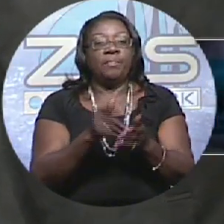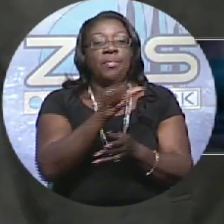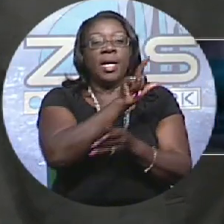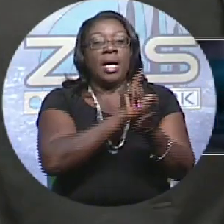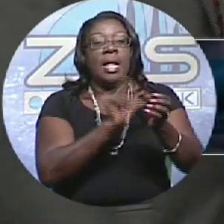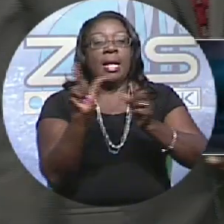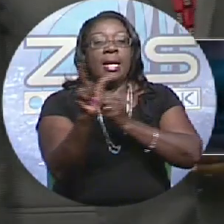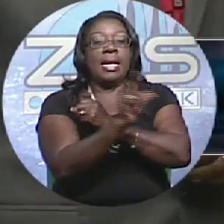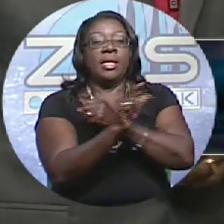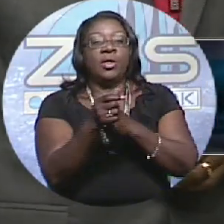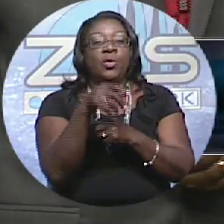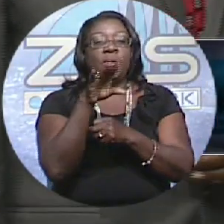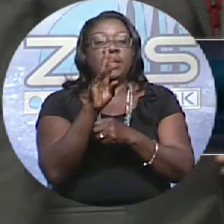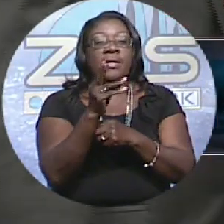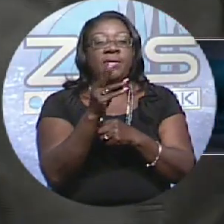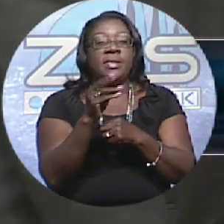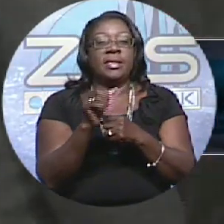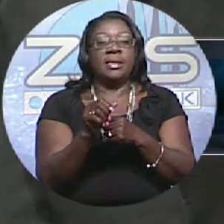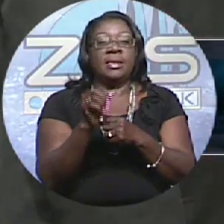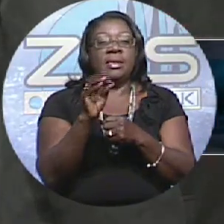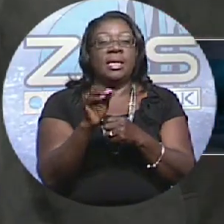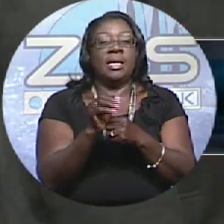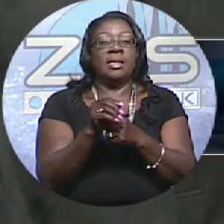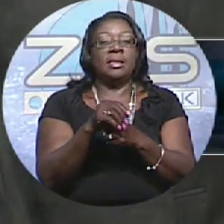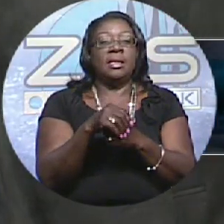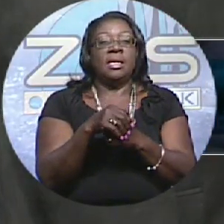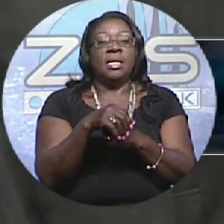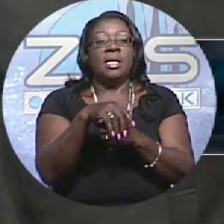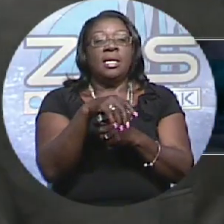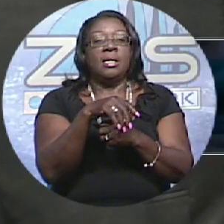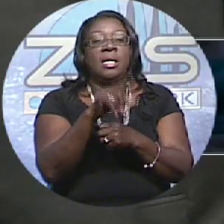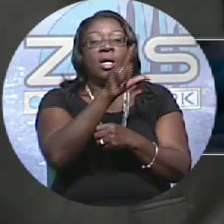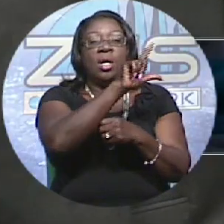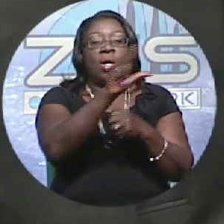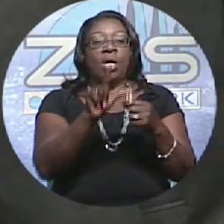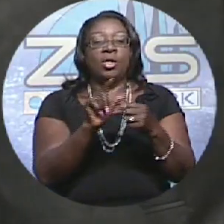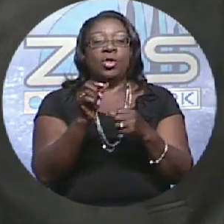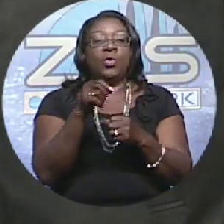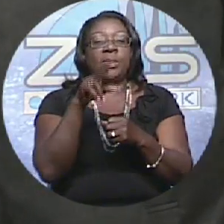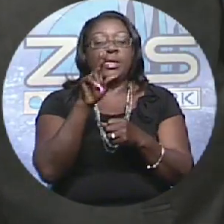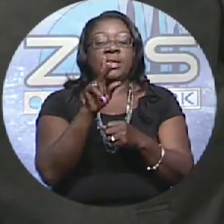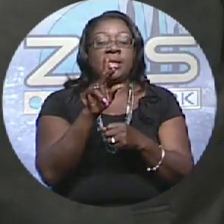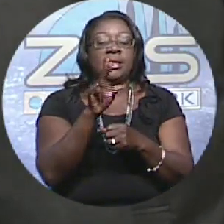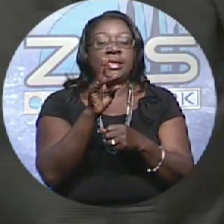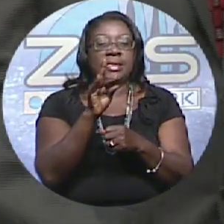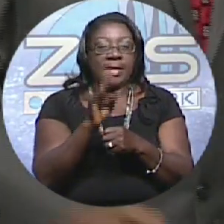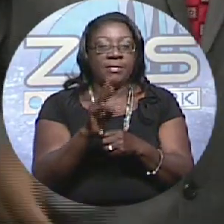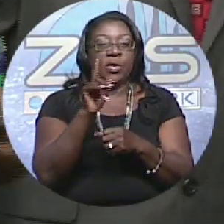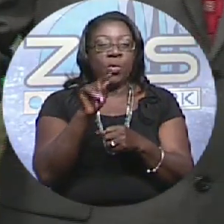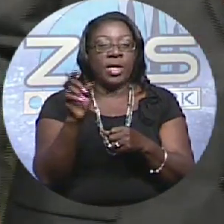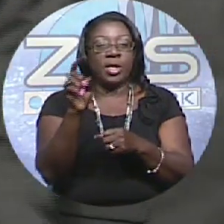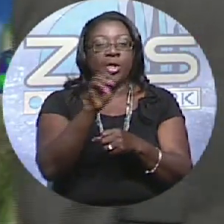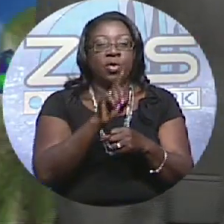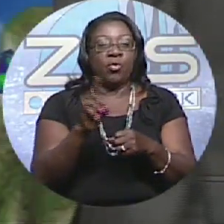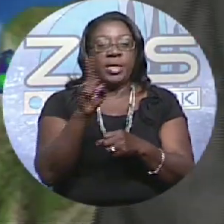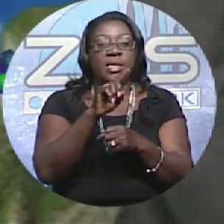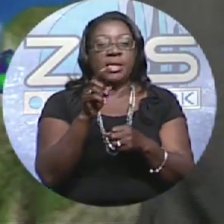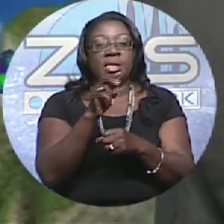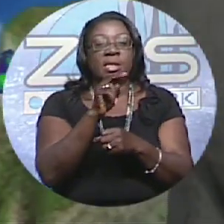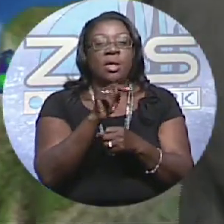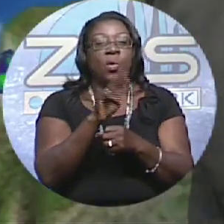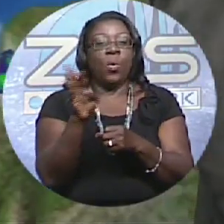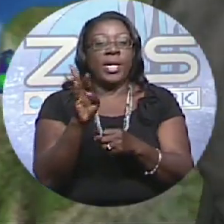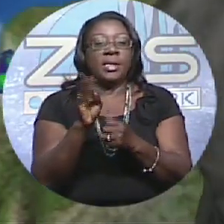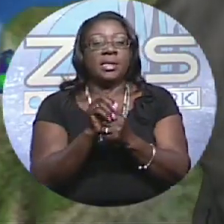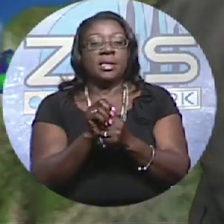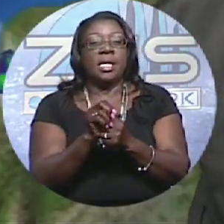17.9 degrees north, longitude 71.2 degrees west. As I mentioned, maximum wind still at 50 miles per hour, but we expect that to go down as the system